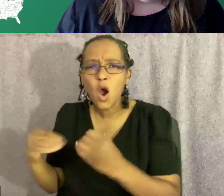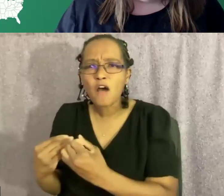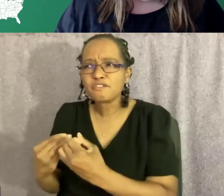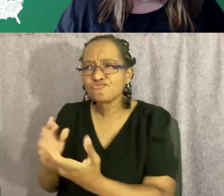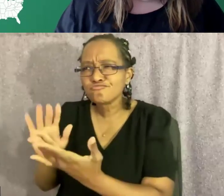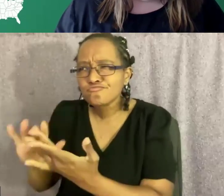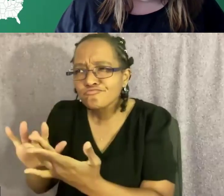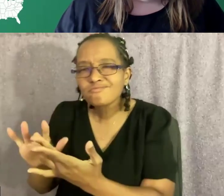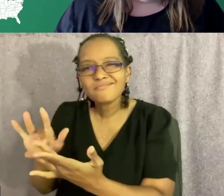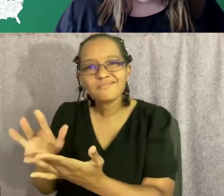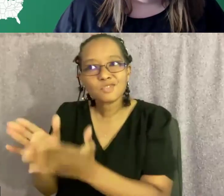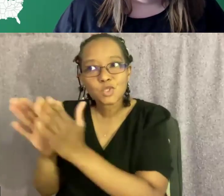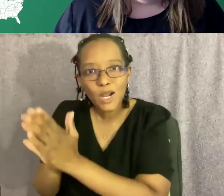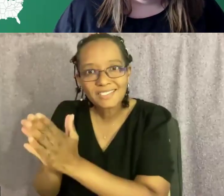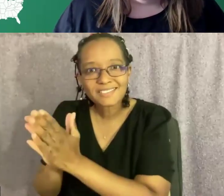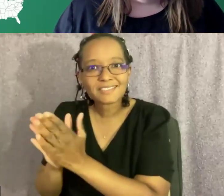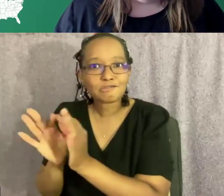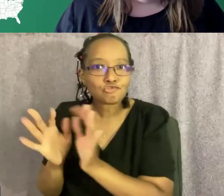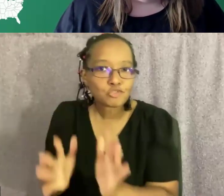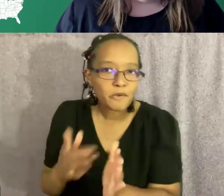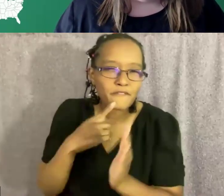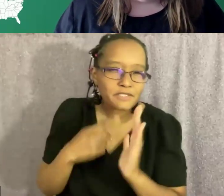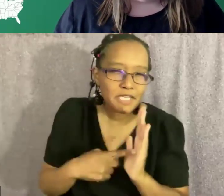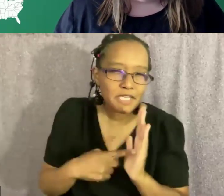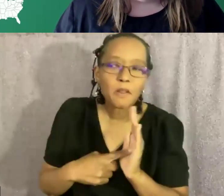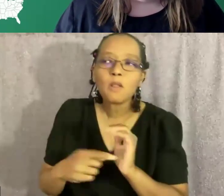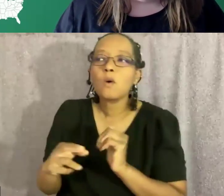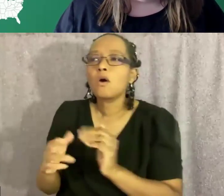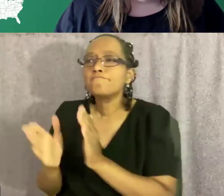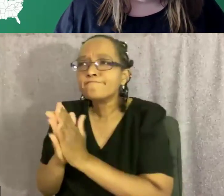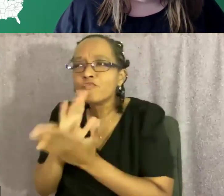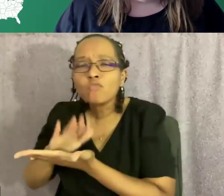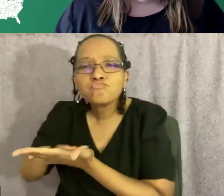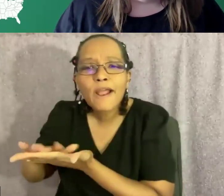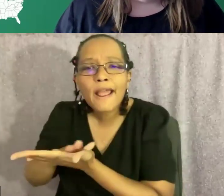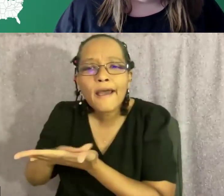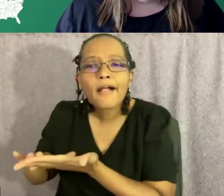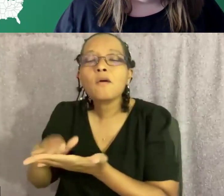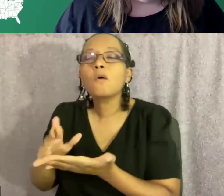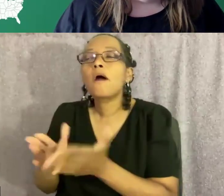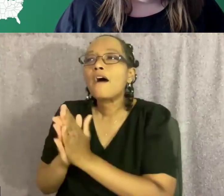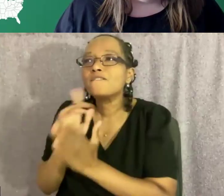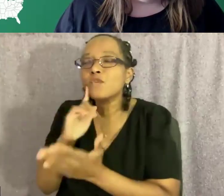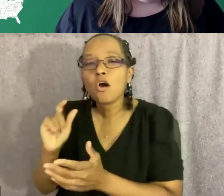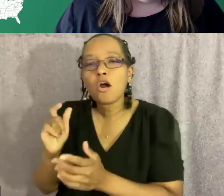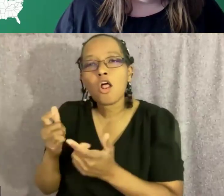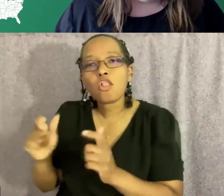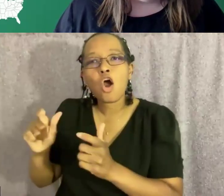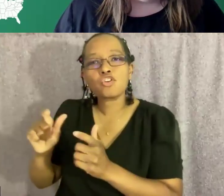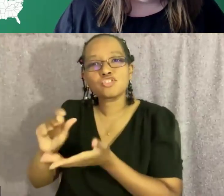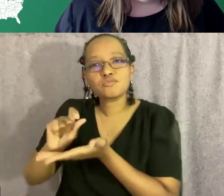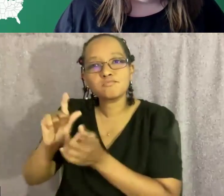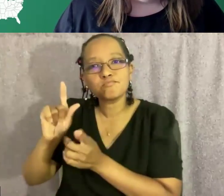get in touch with to request, say, an interpreter or braille or large print. And so that's